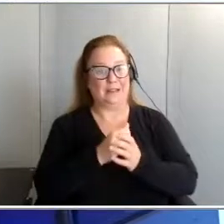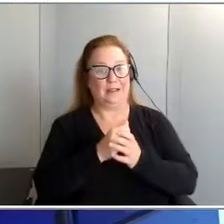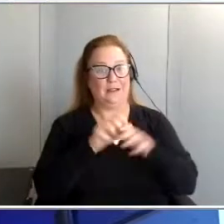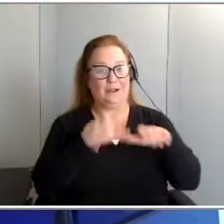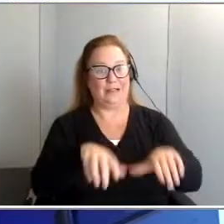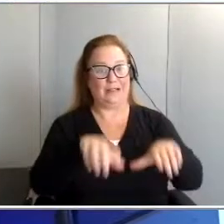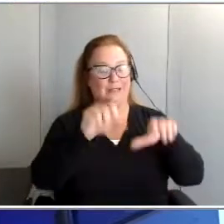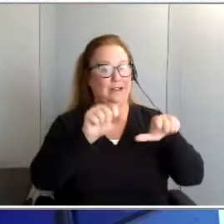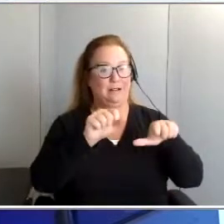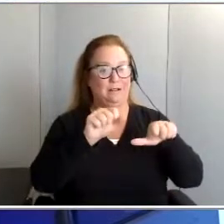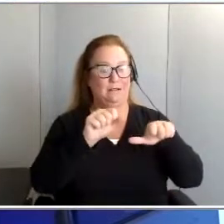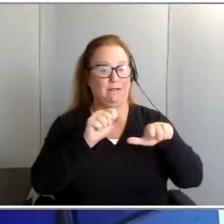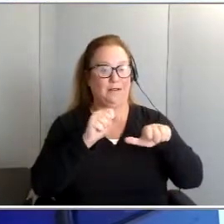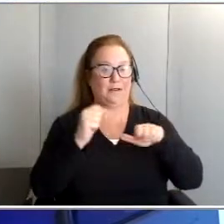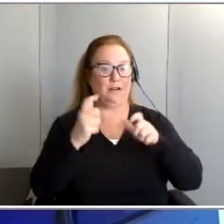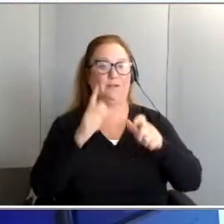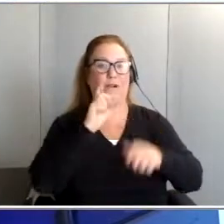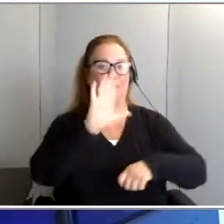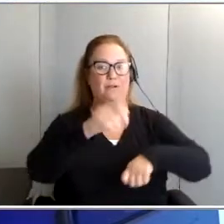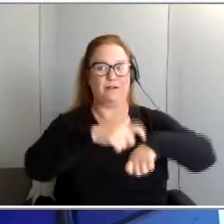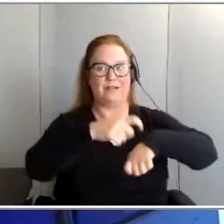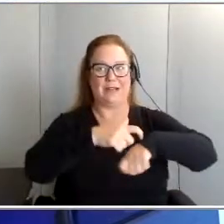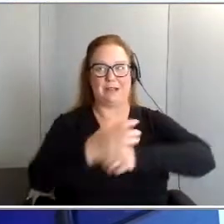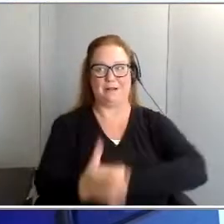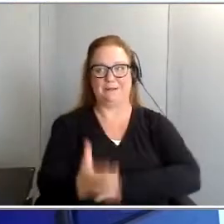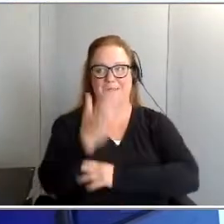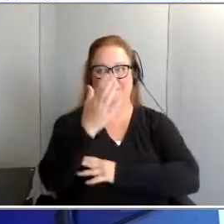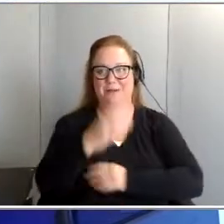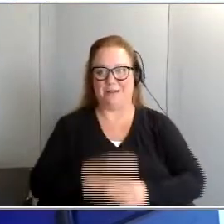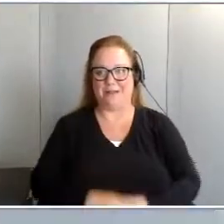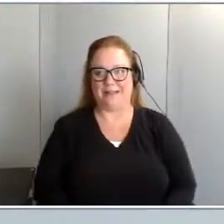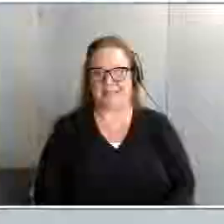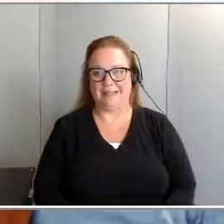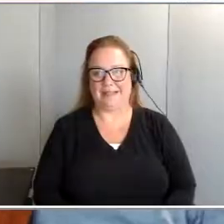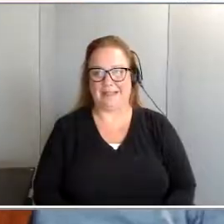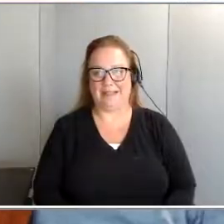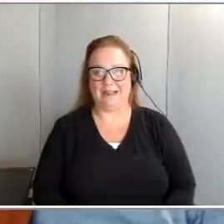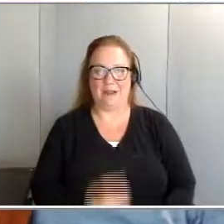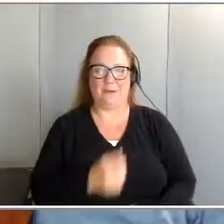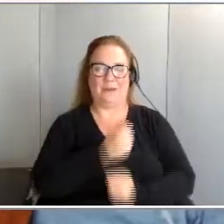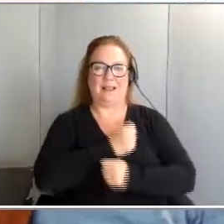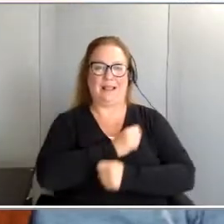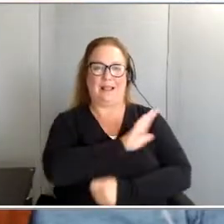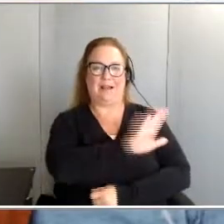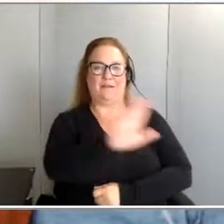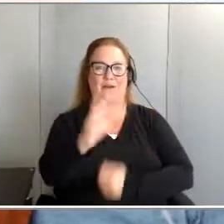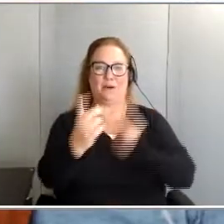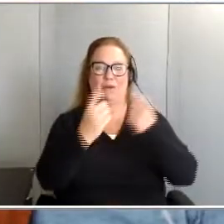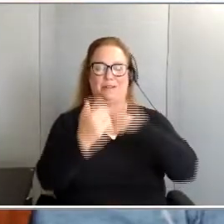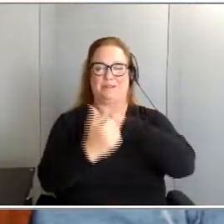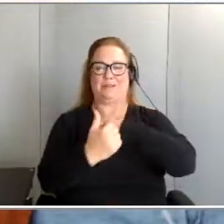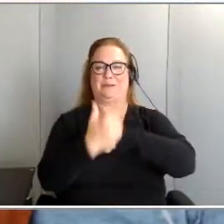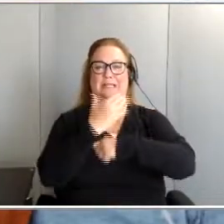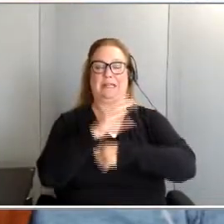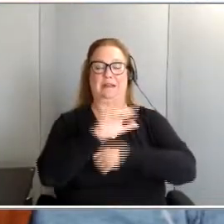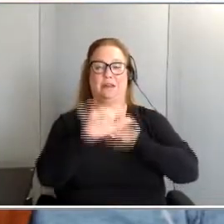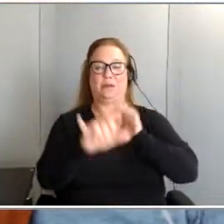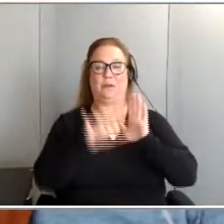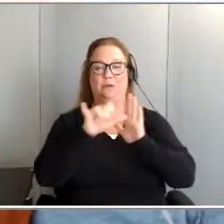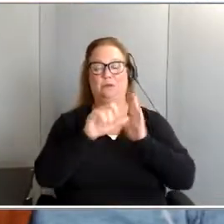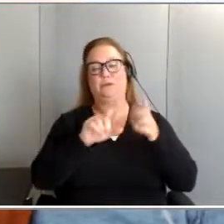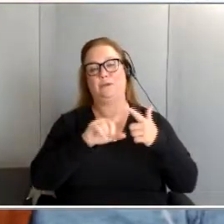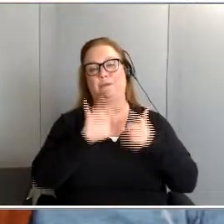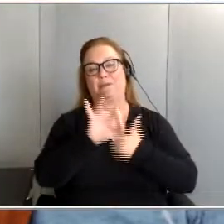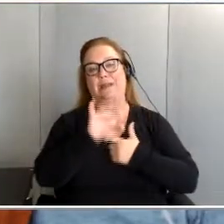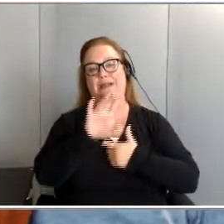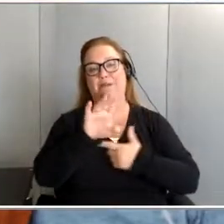what we are on your time this morning for sure. So as always, we love getting your questions. So get them sent in to us on YouTube, Facebook, Twitter, and the Medical